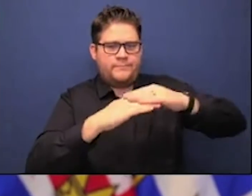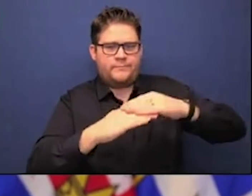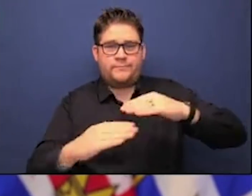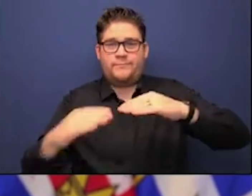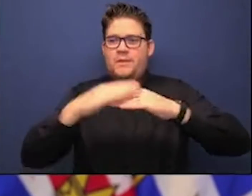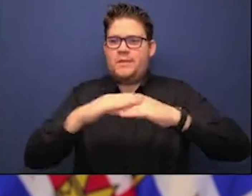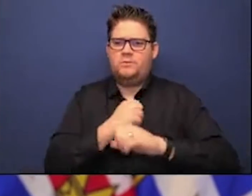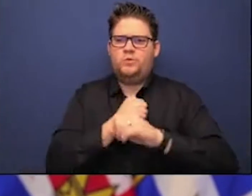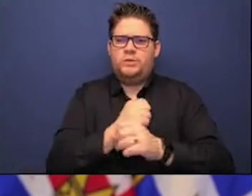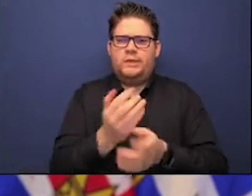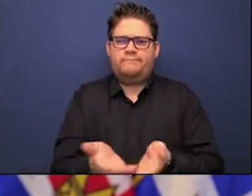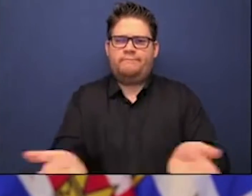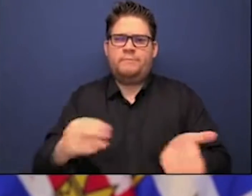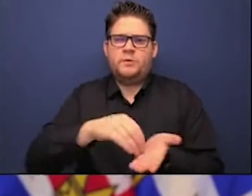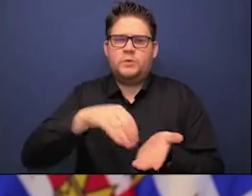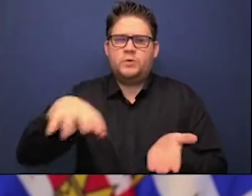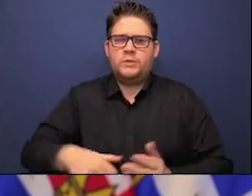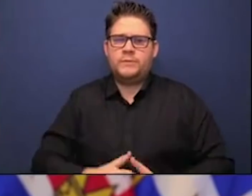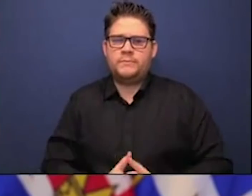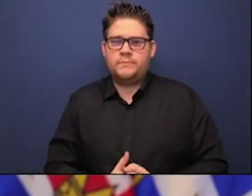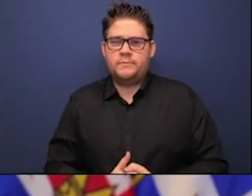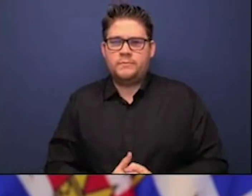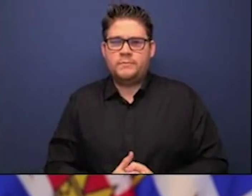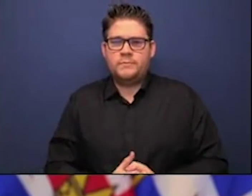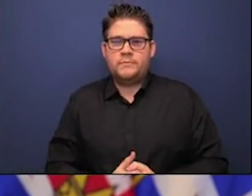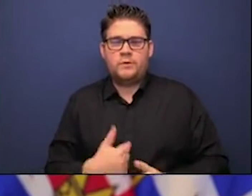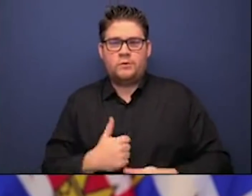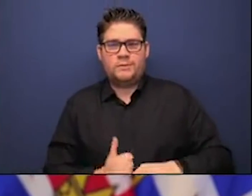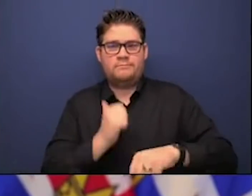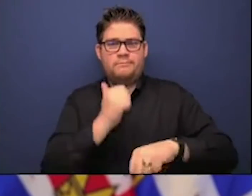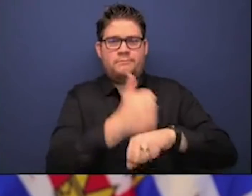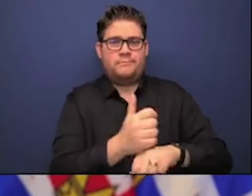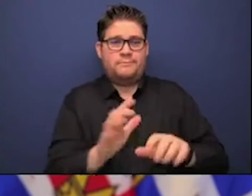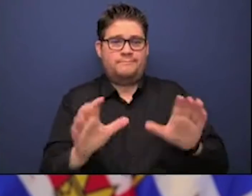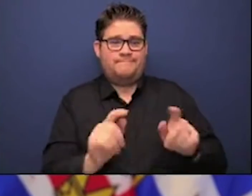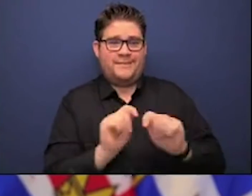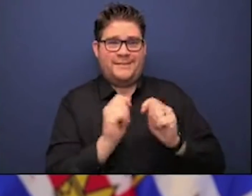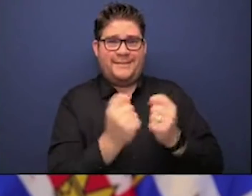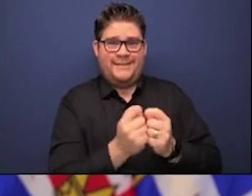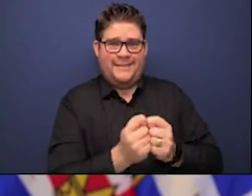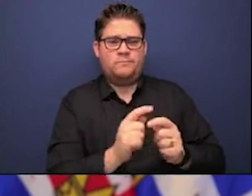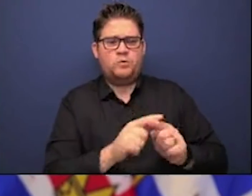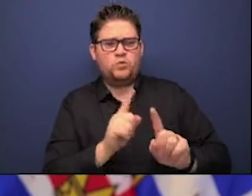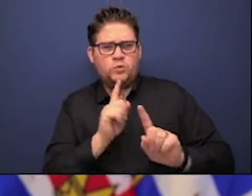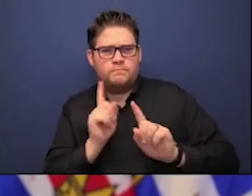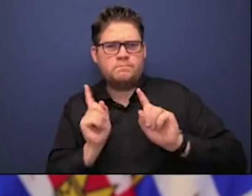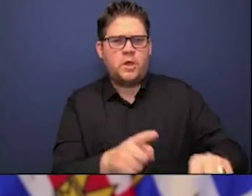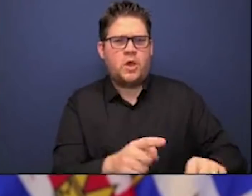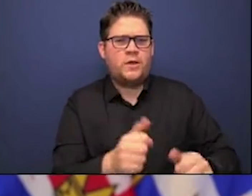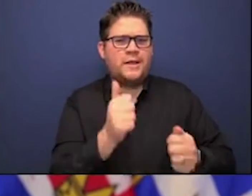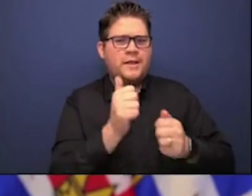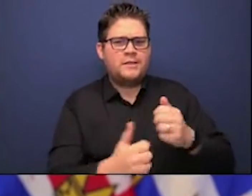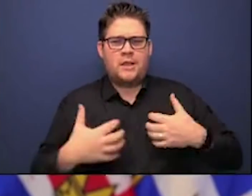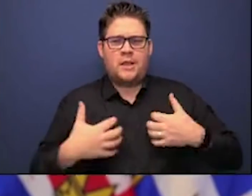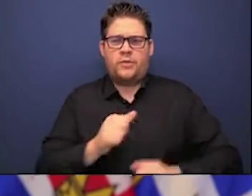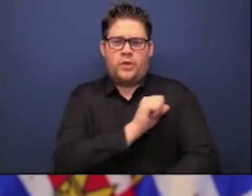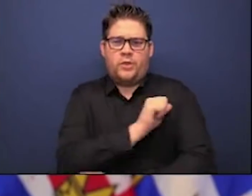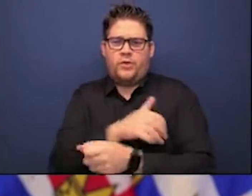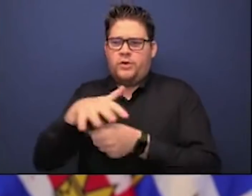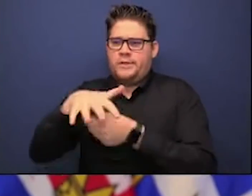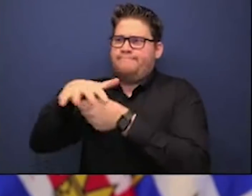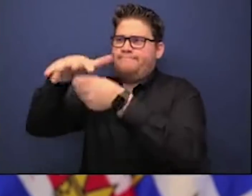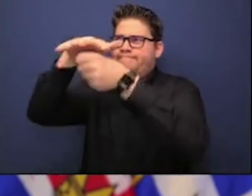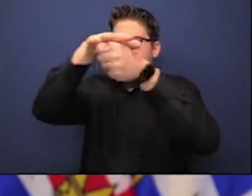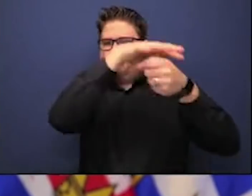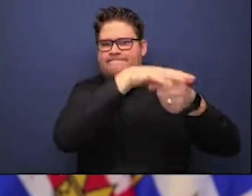also established response teams for each of our health authorities to work more closely with public health to support schools on an